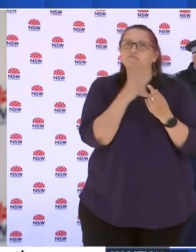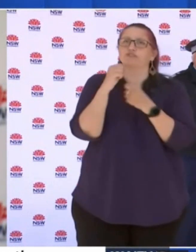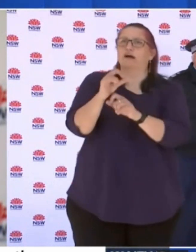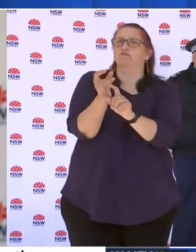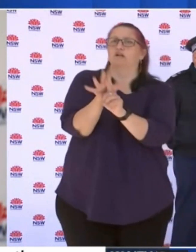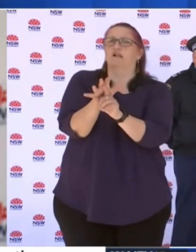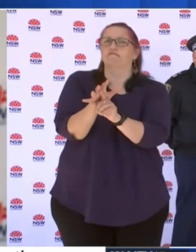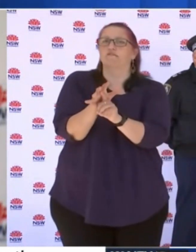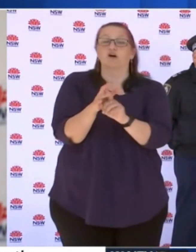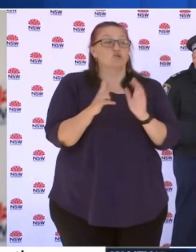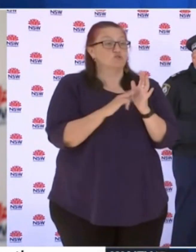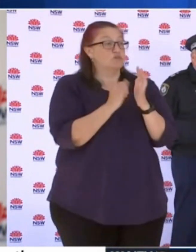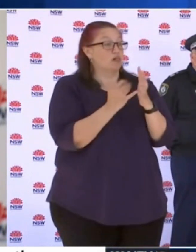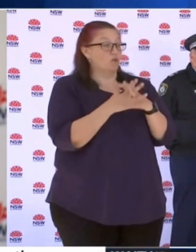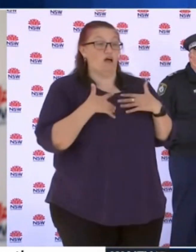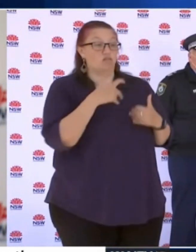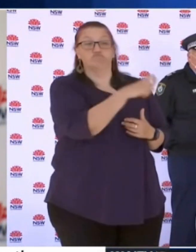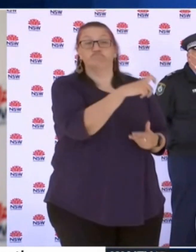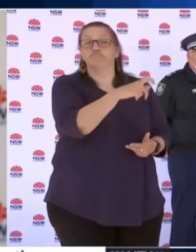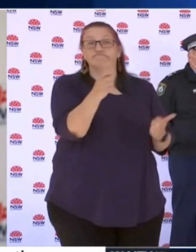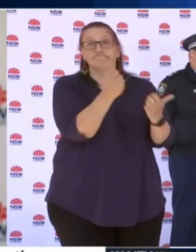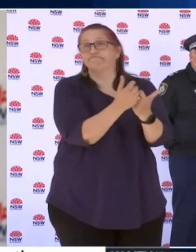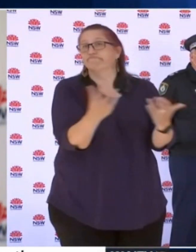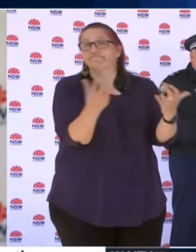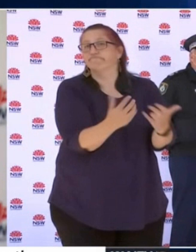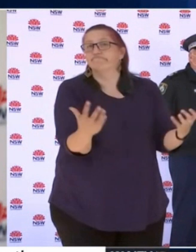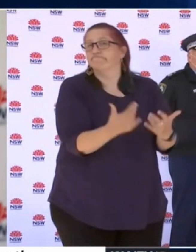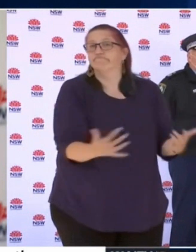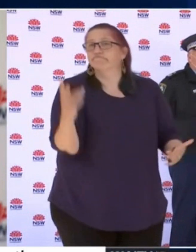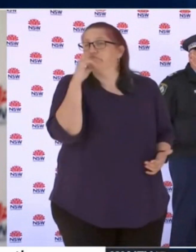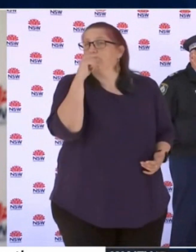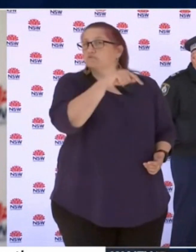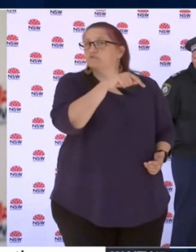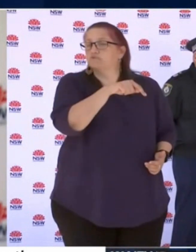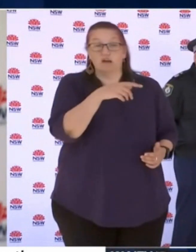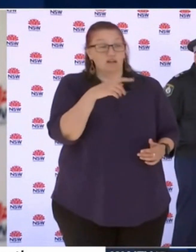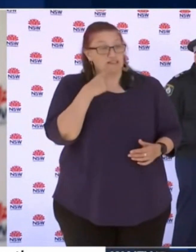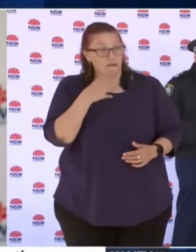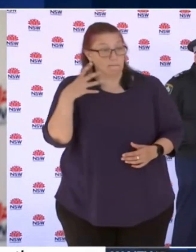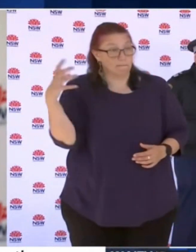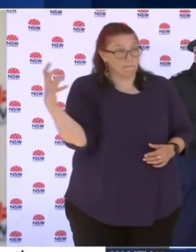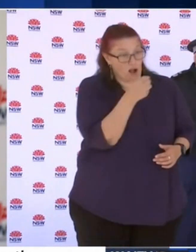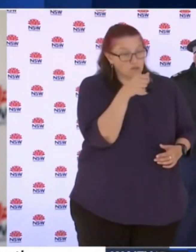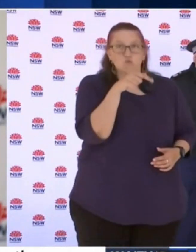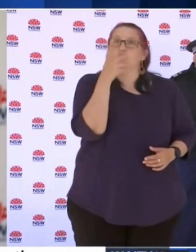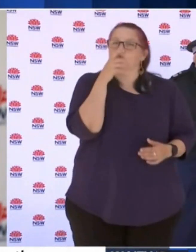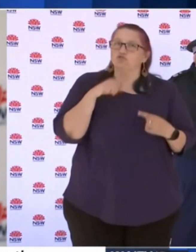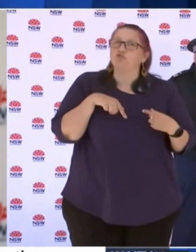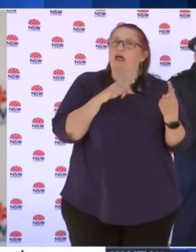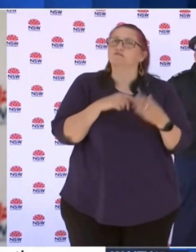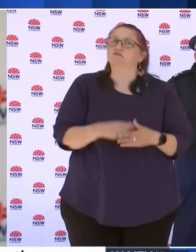workers. There are always new people coming into the system. And making it mandatory does also have its challenges. And that's why